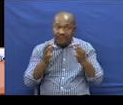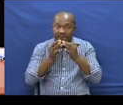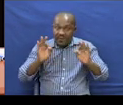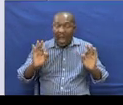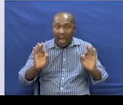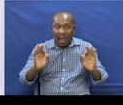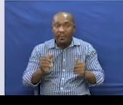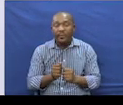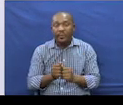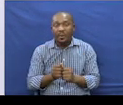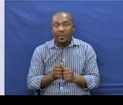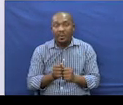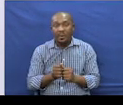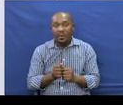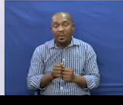Regular election.